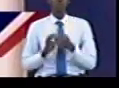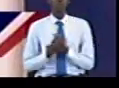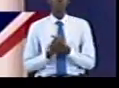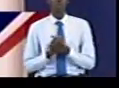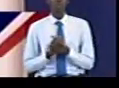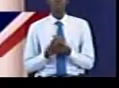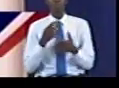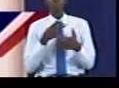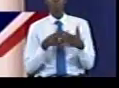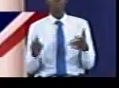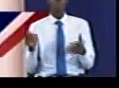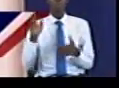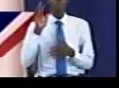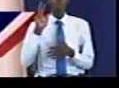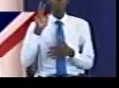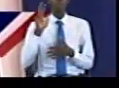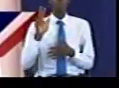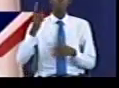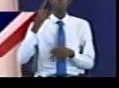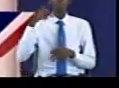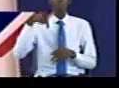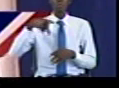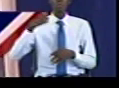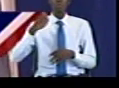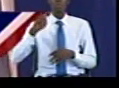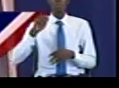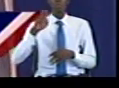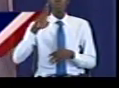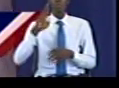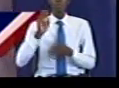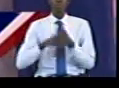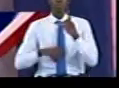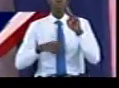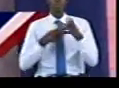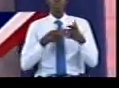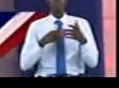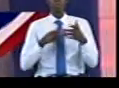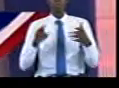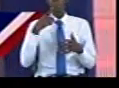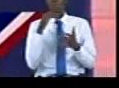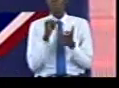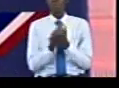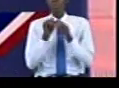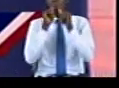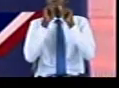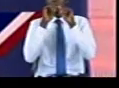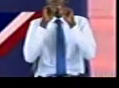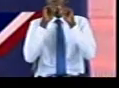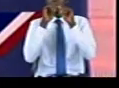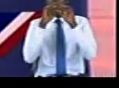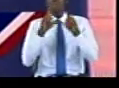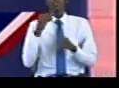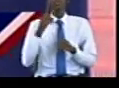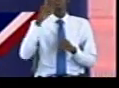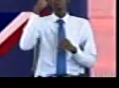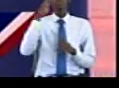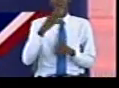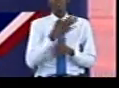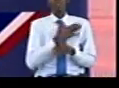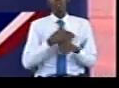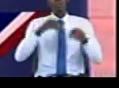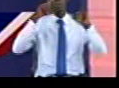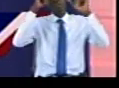First Peter chapter 1. I'm reading from verse 3. First Peter chapter 1, verse 3. It says, blessed be the God and Father of our Lord